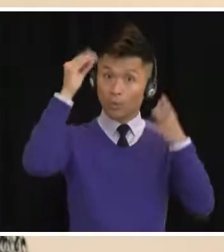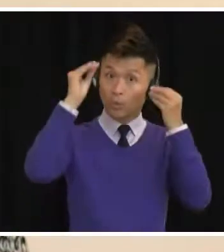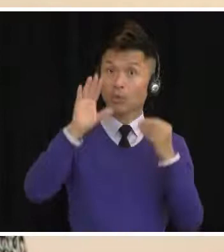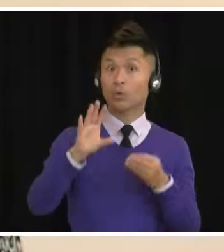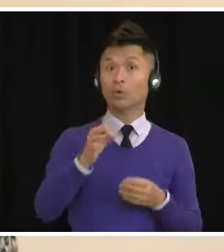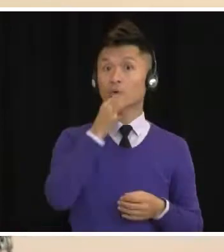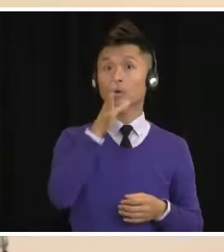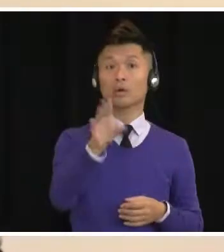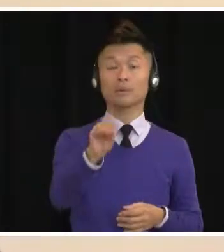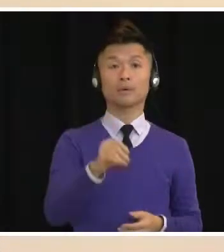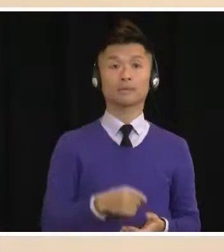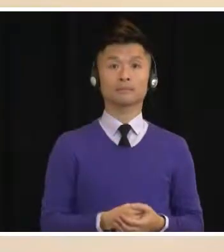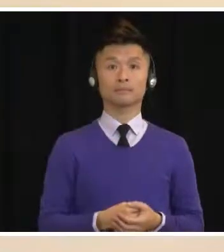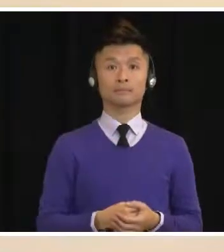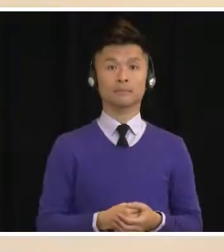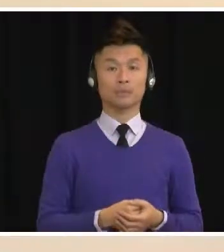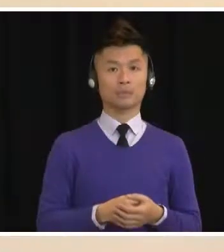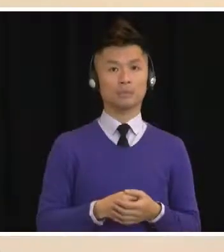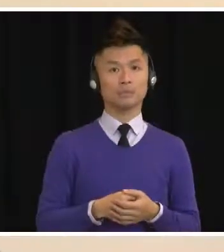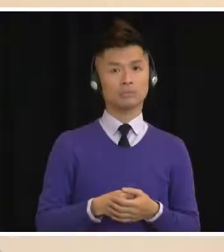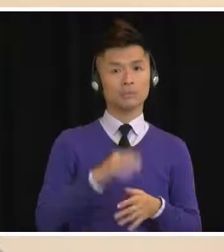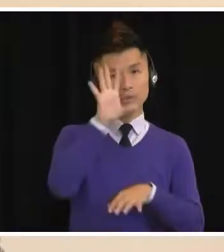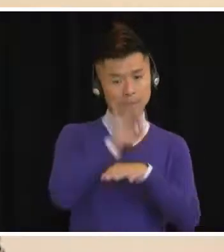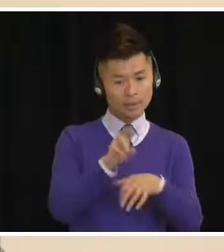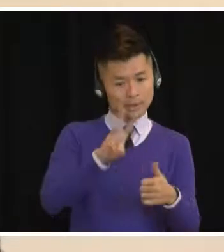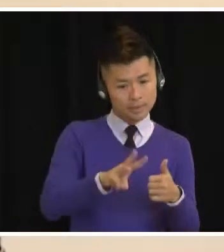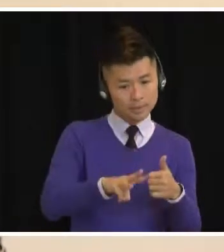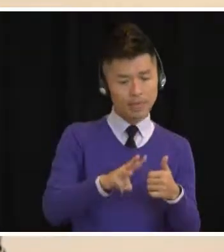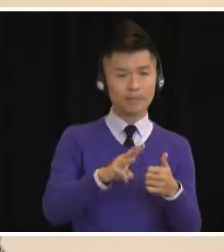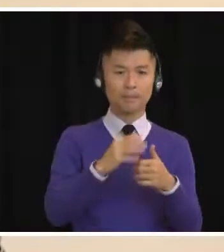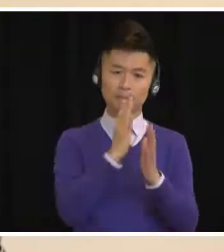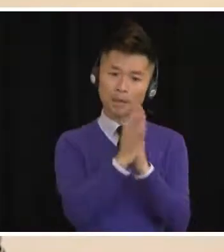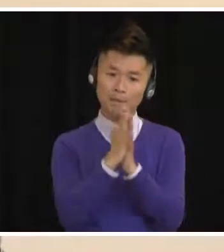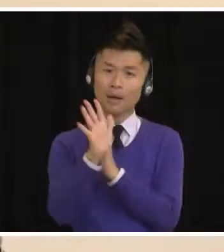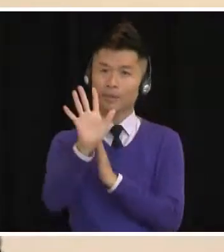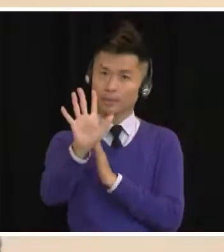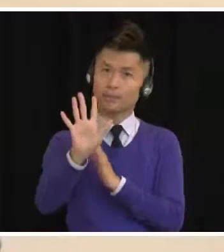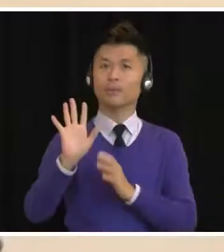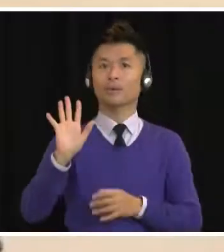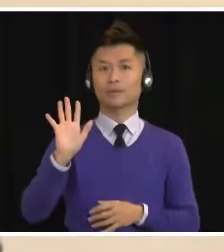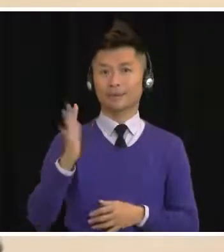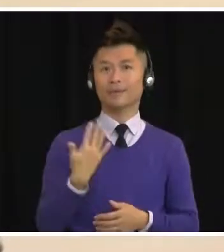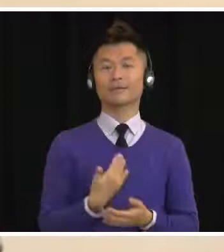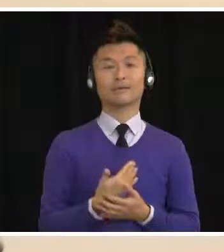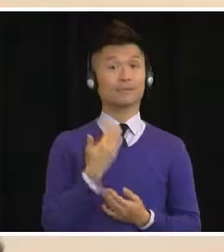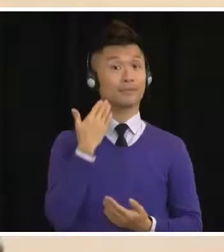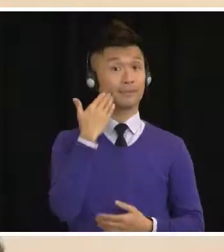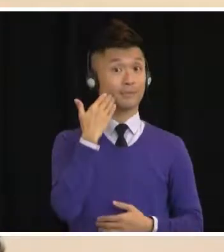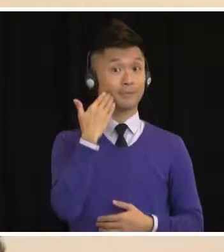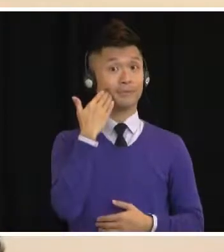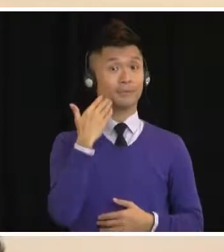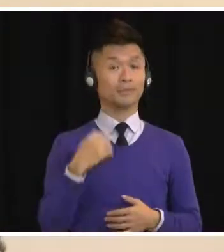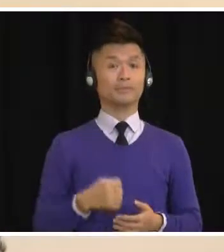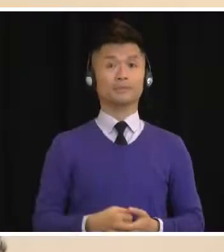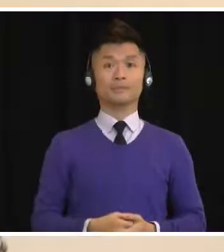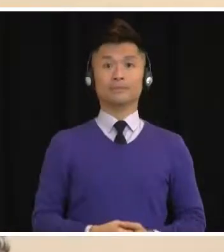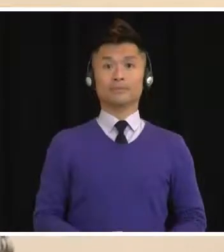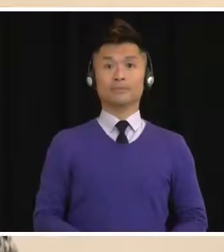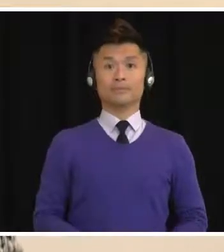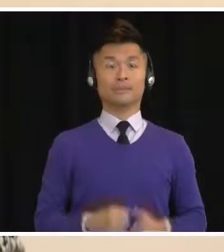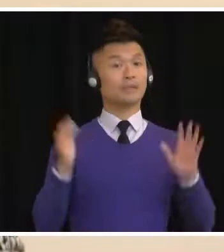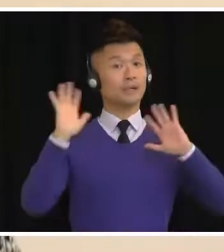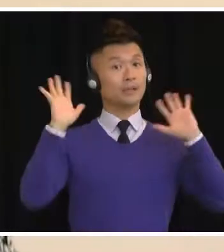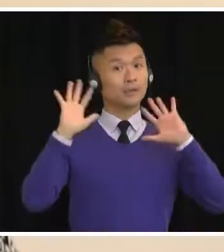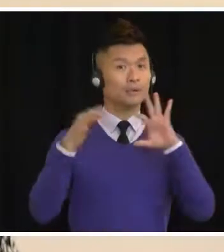Our question is, to what extent are the other adults who work with children, teachers, social